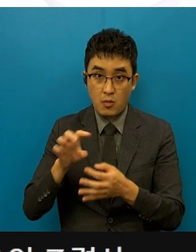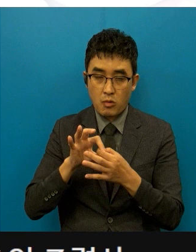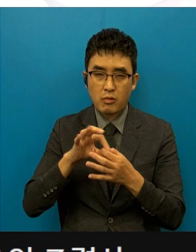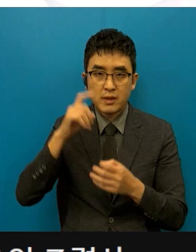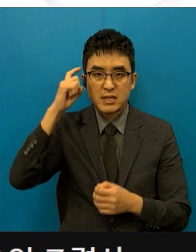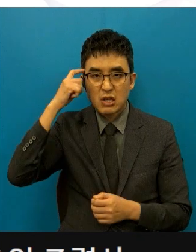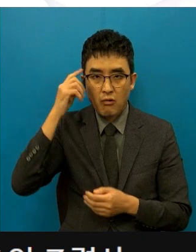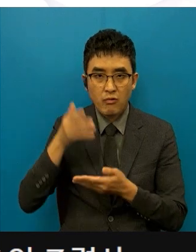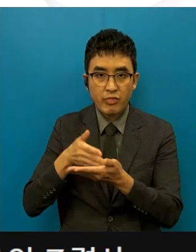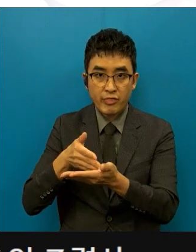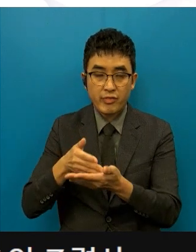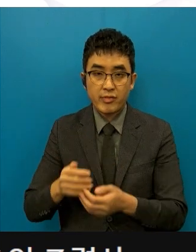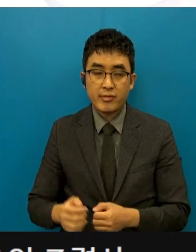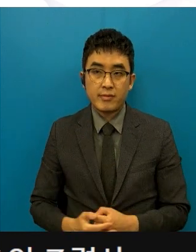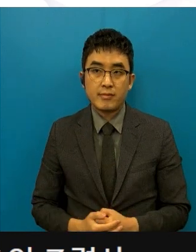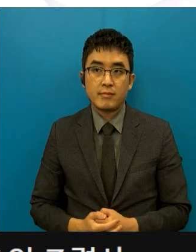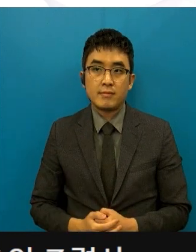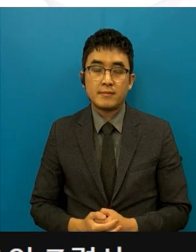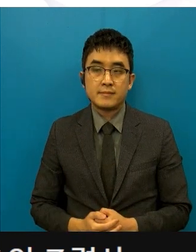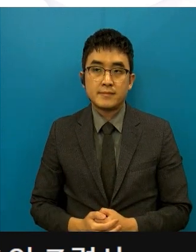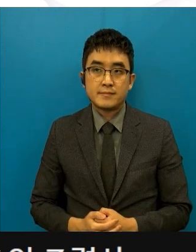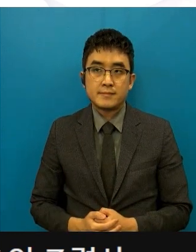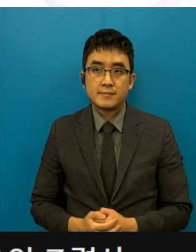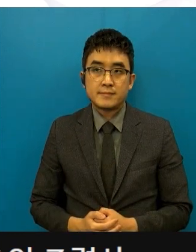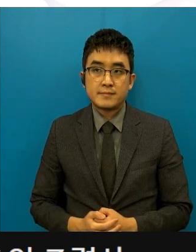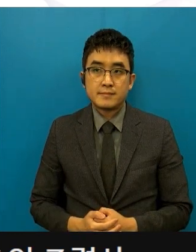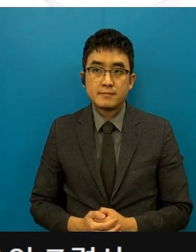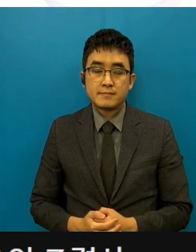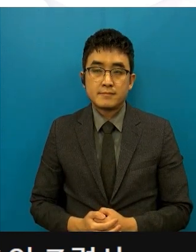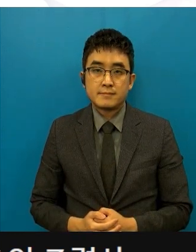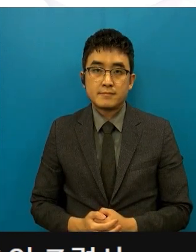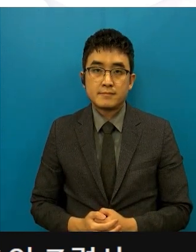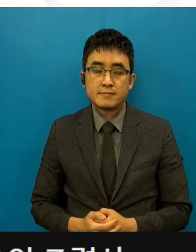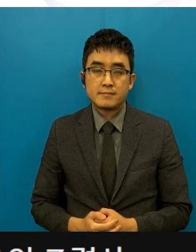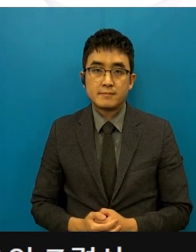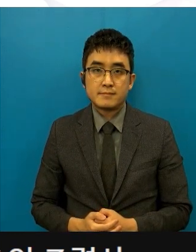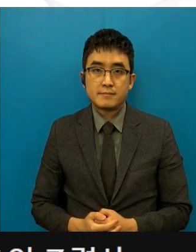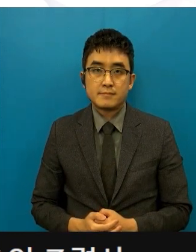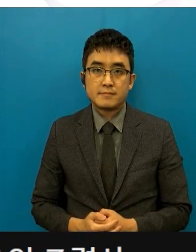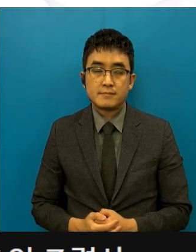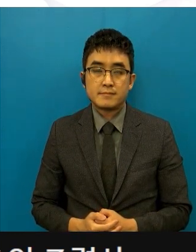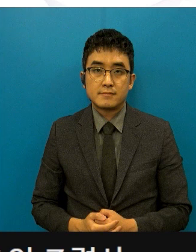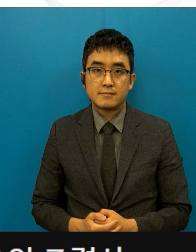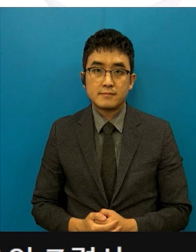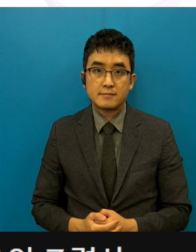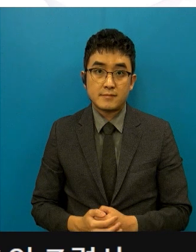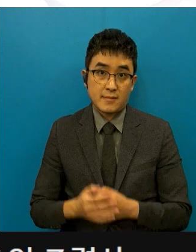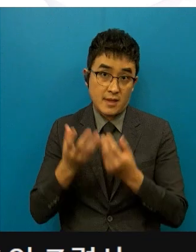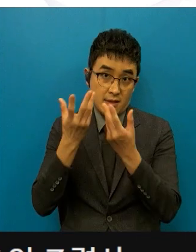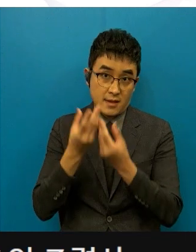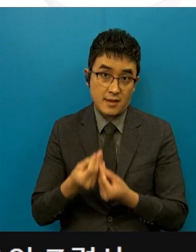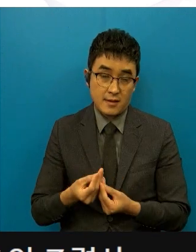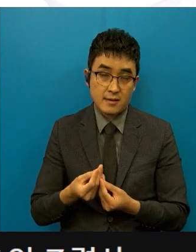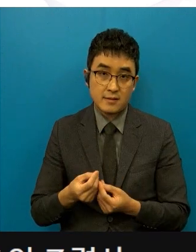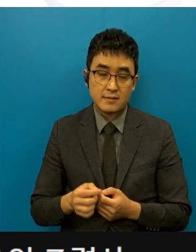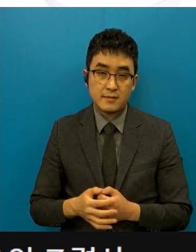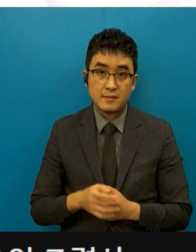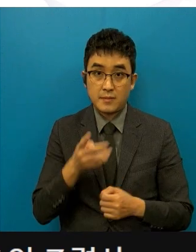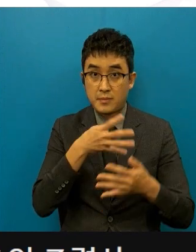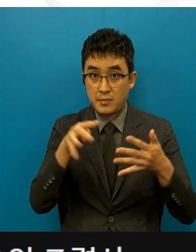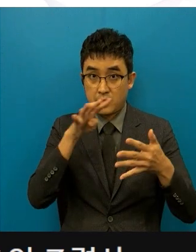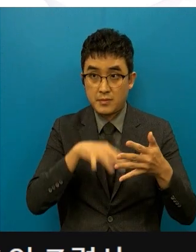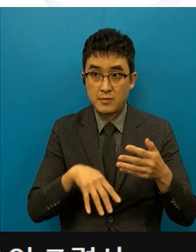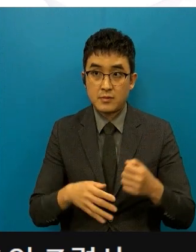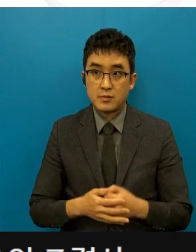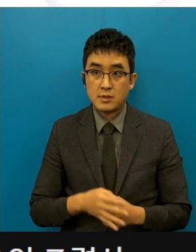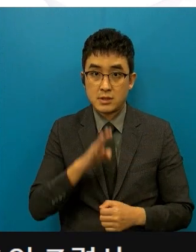partly under the strict premise of the terminal situation and partly for protecting human